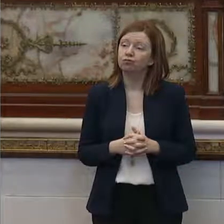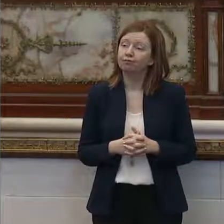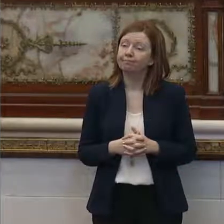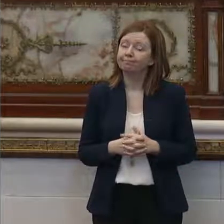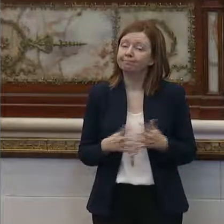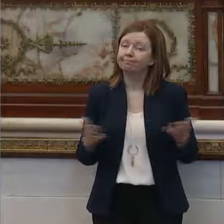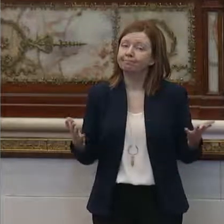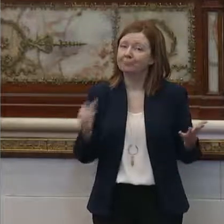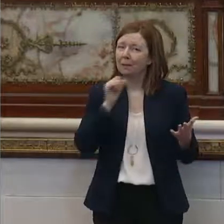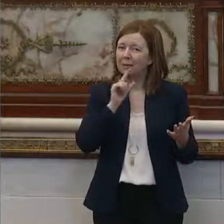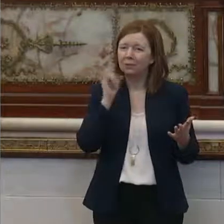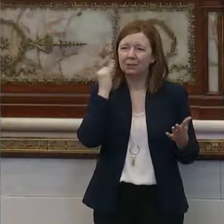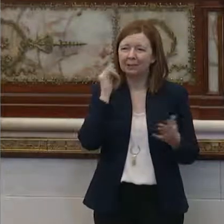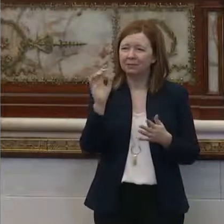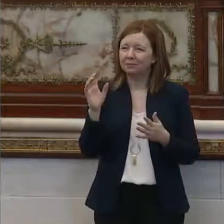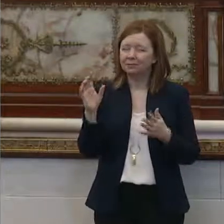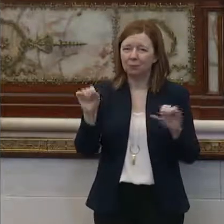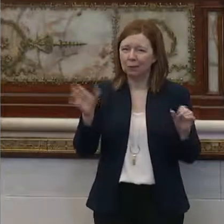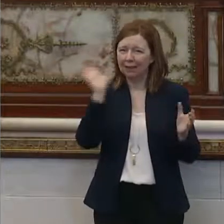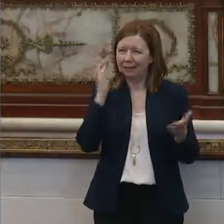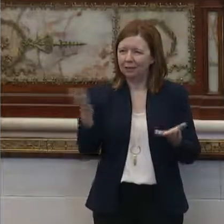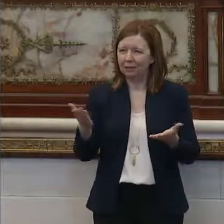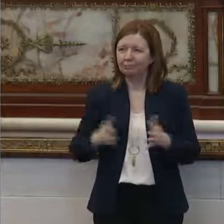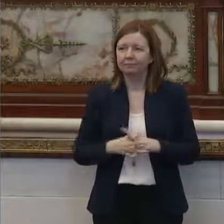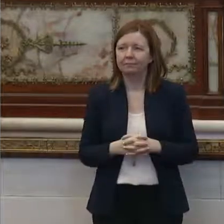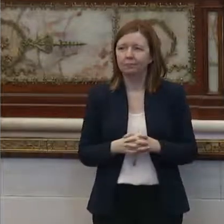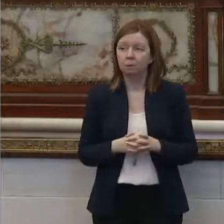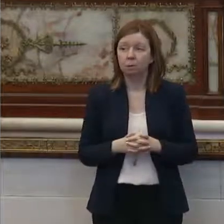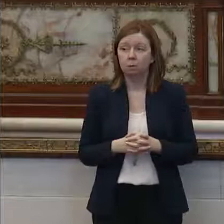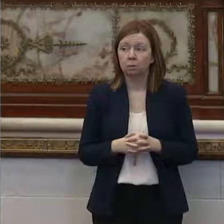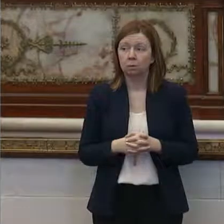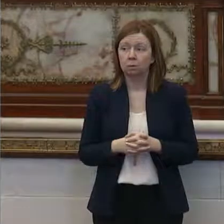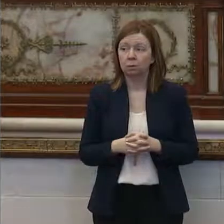I'm not sure if the volume is playing on that.